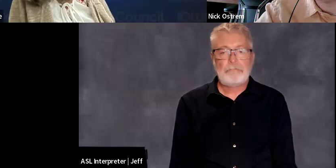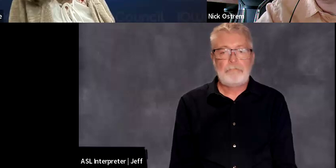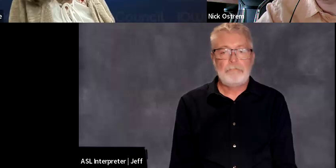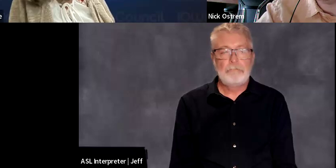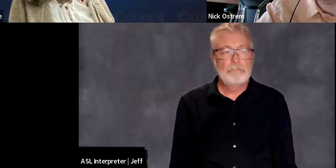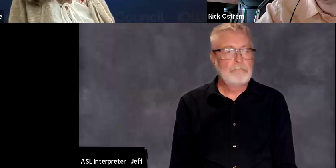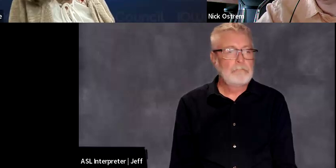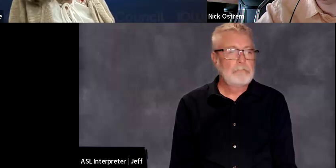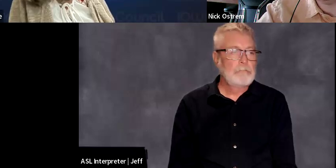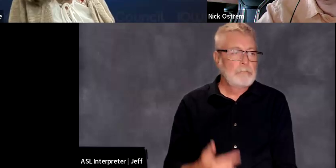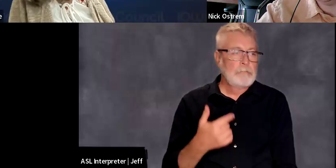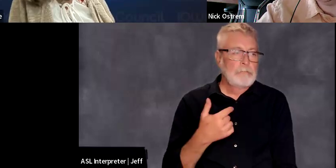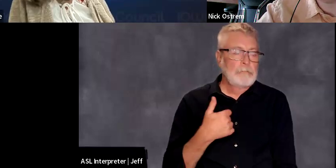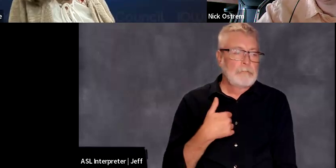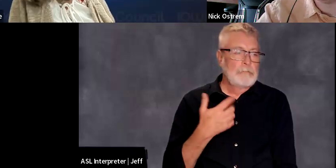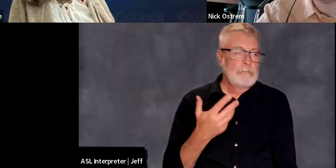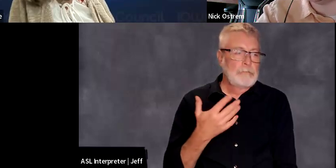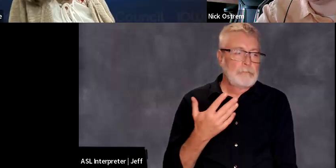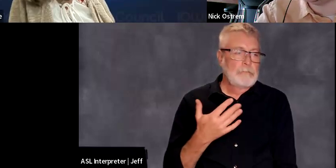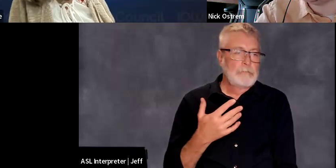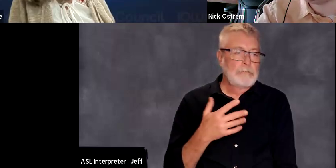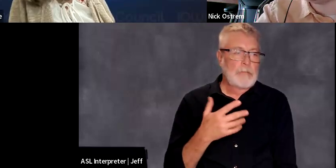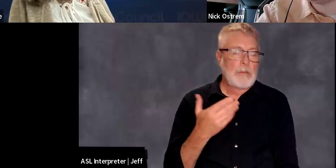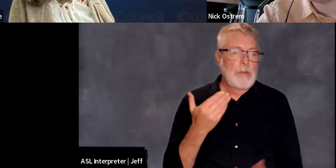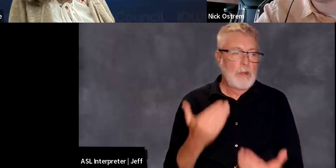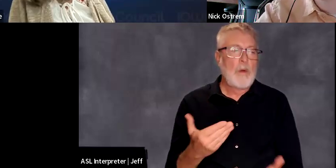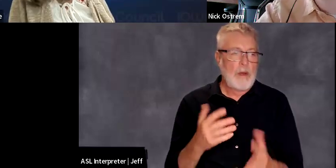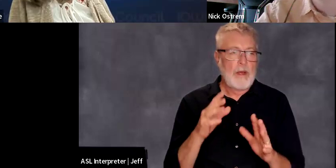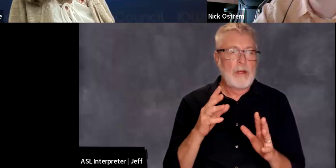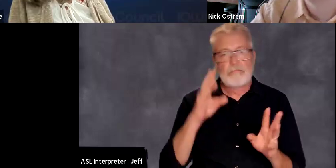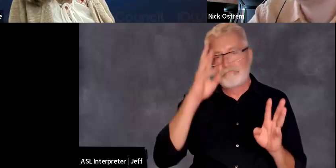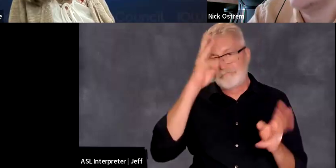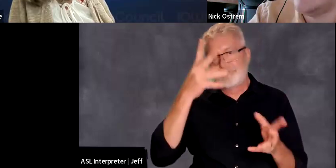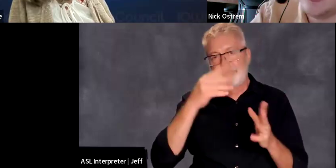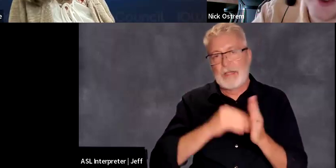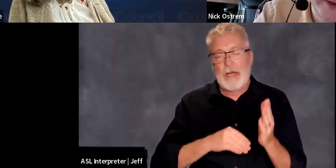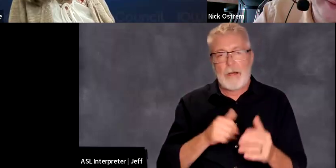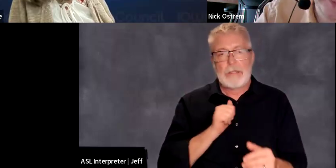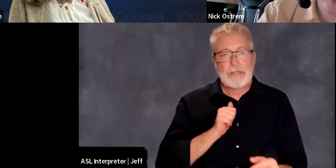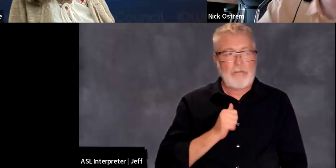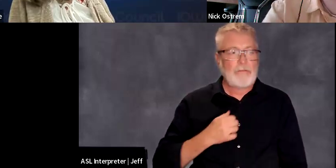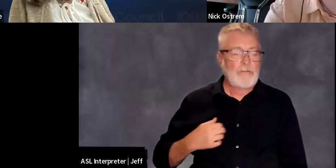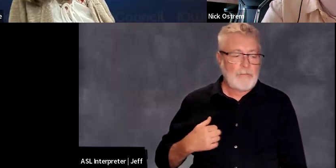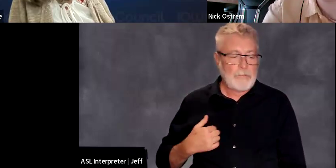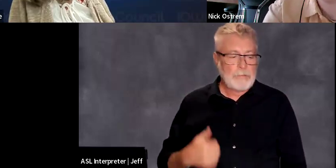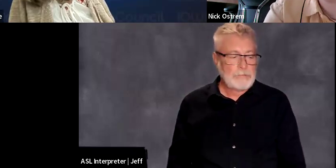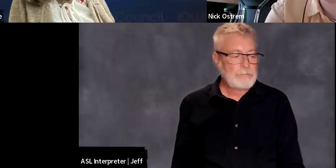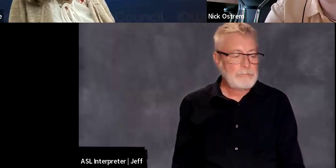so I'm just gonna take a second and fill this out for myself.